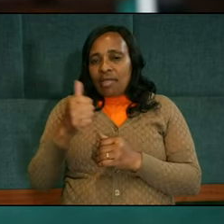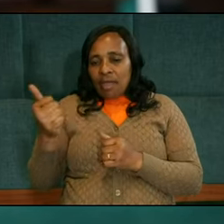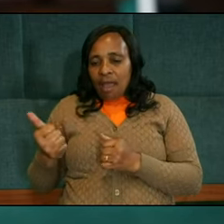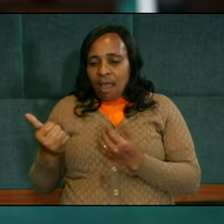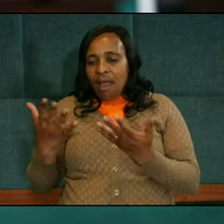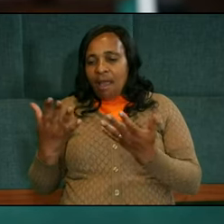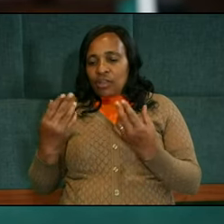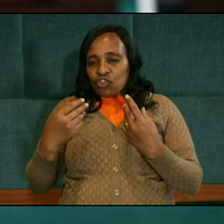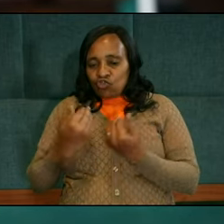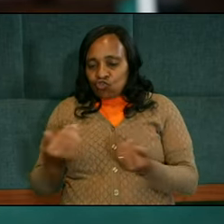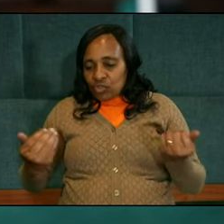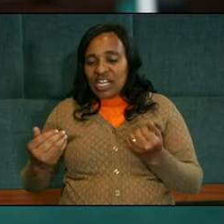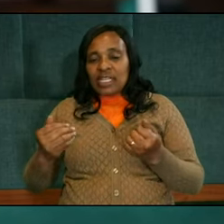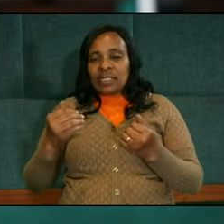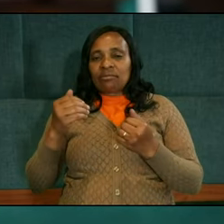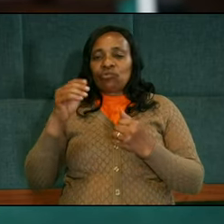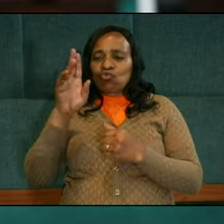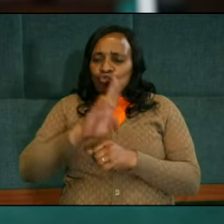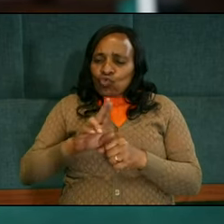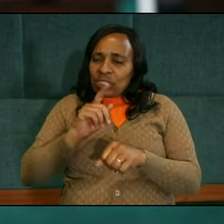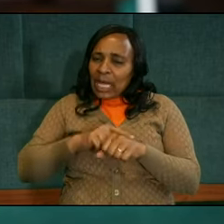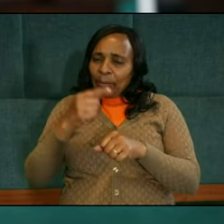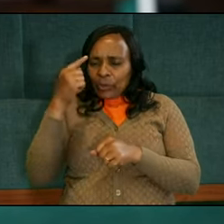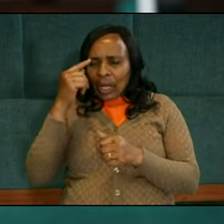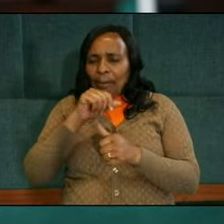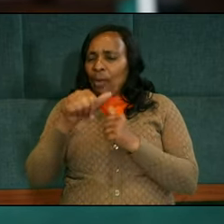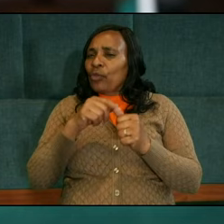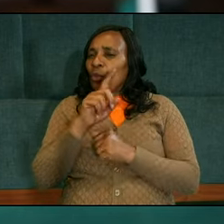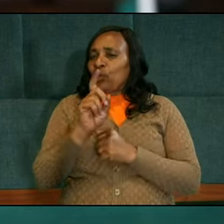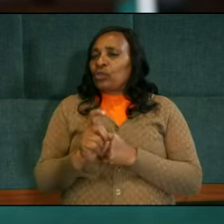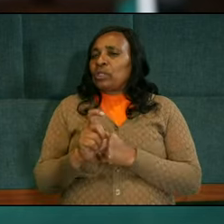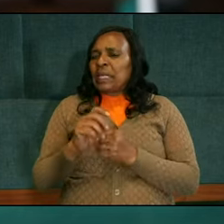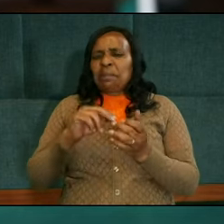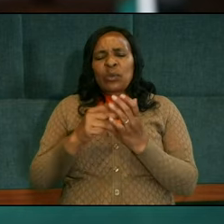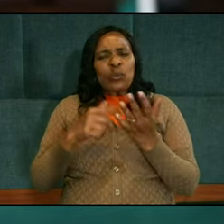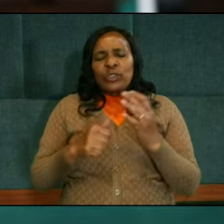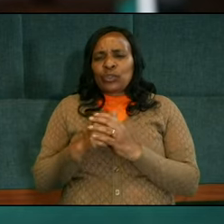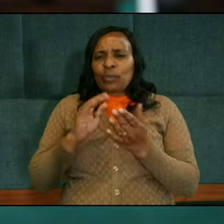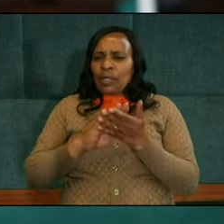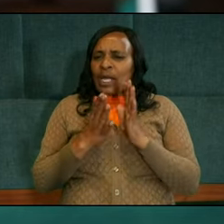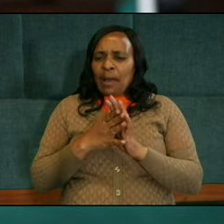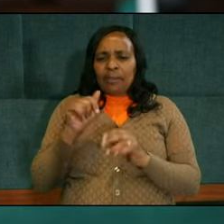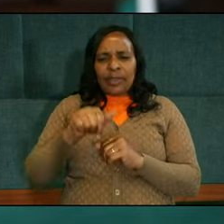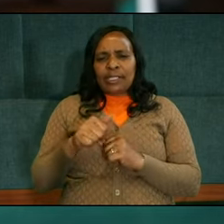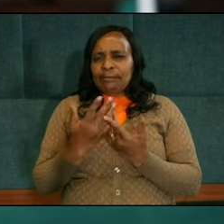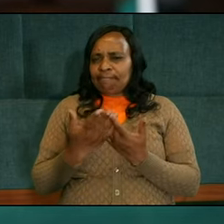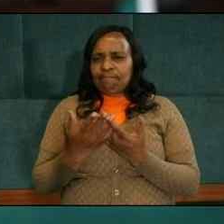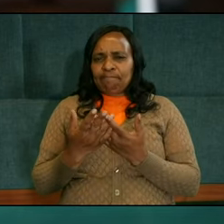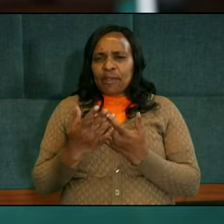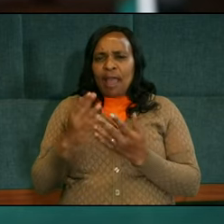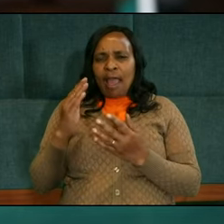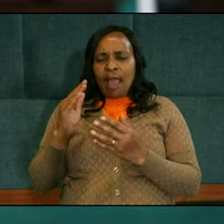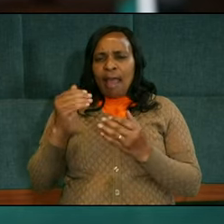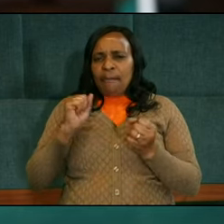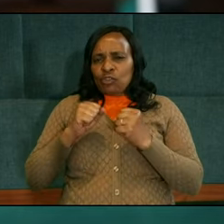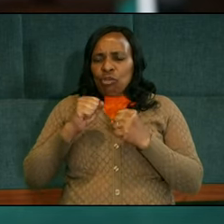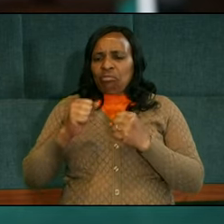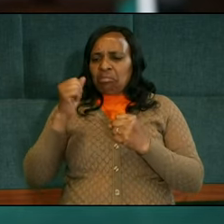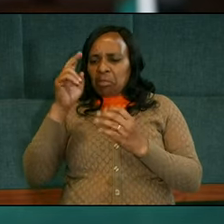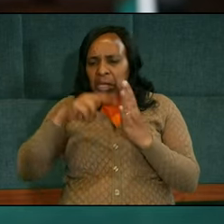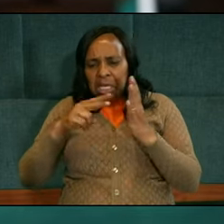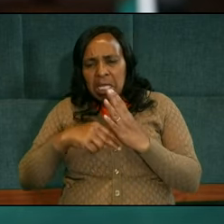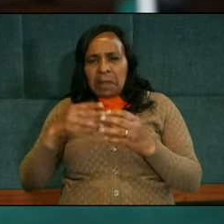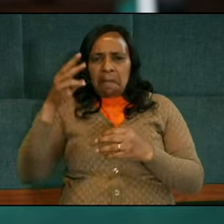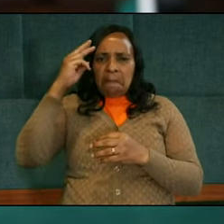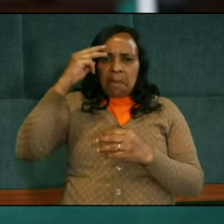some time thinking about this question. What does it mean to be an adventurer? They wondered. Does it mean reading and memorizing